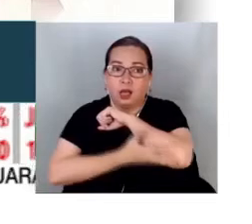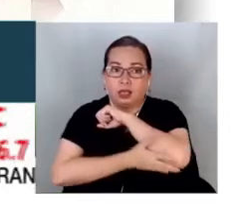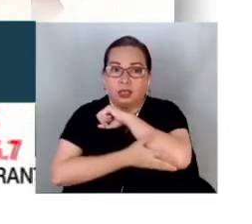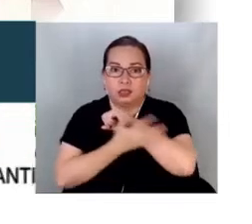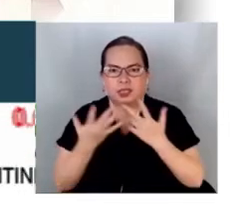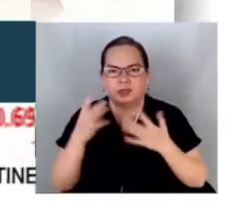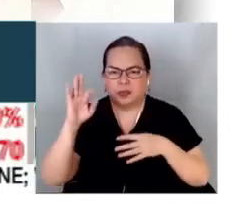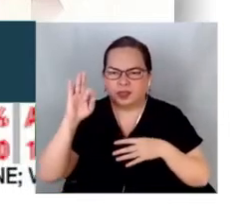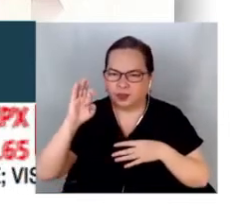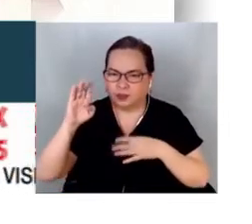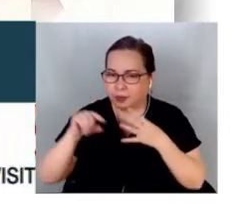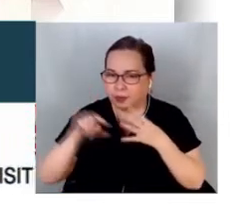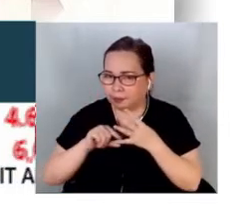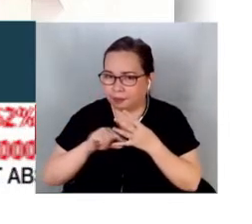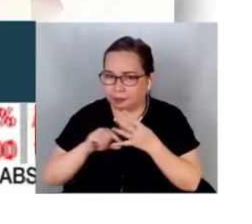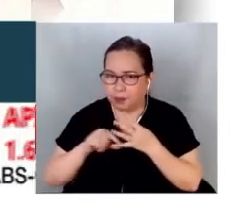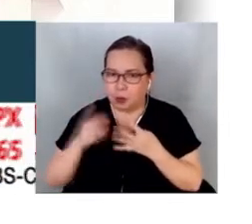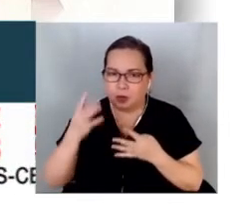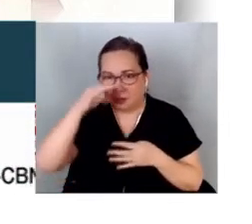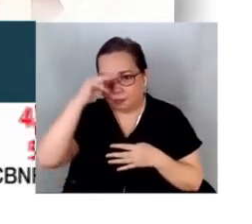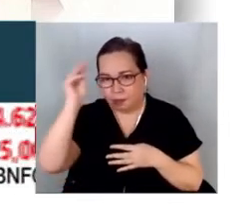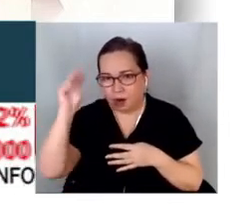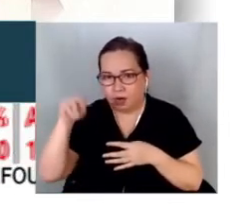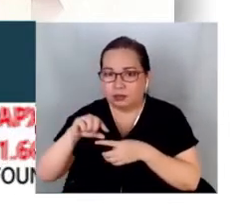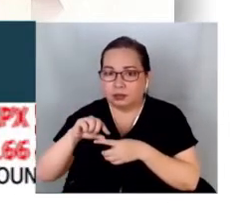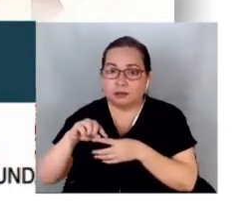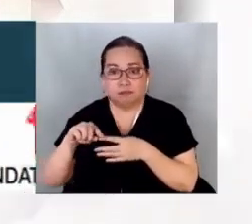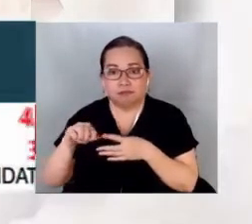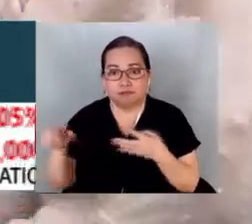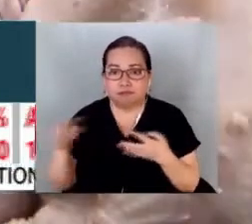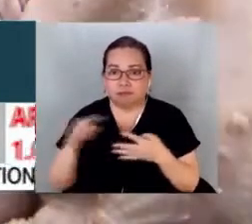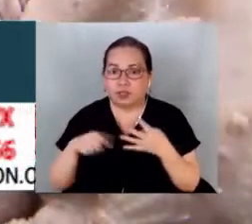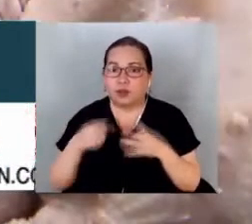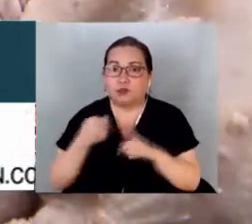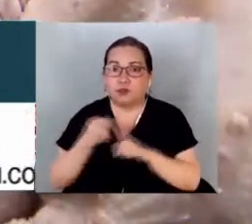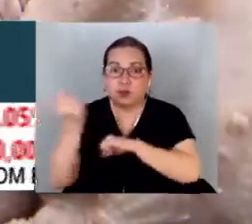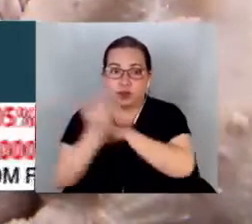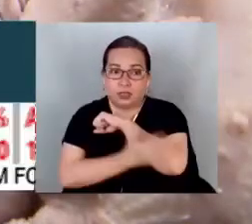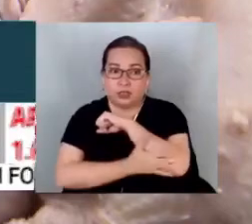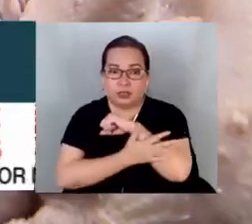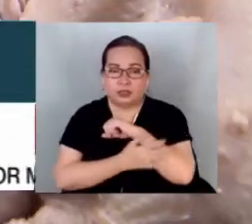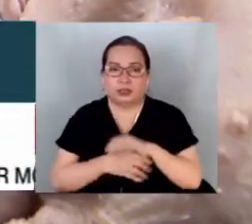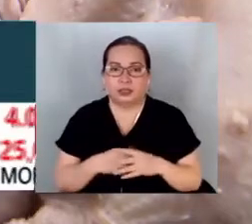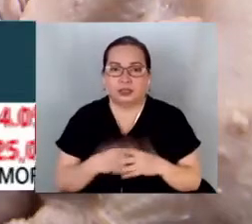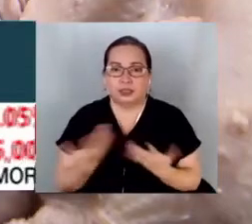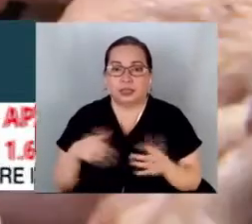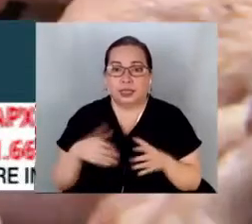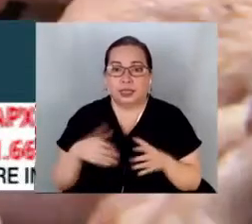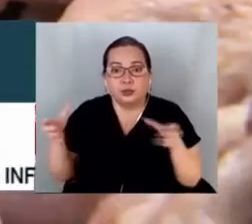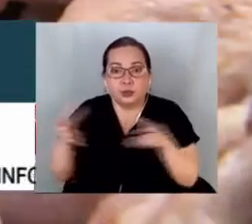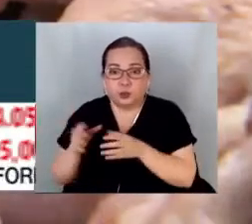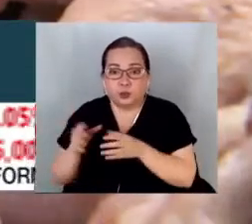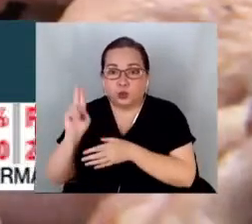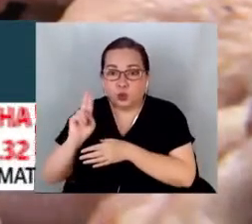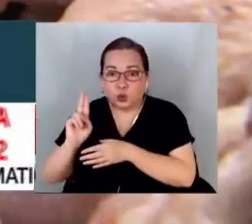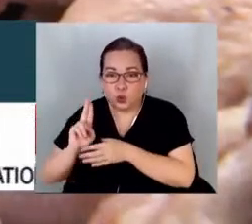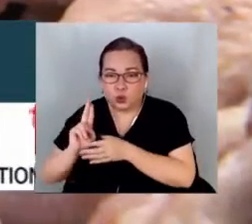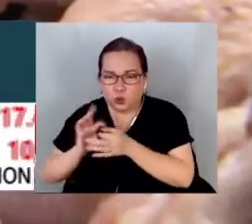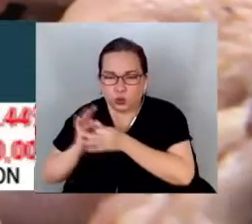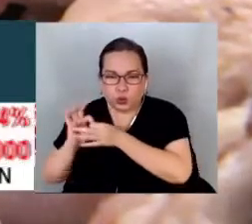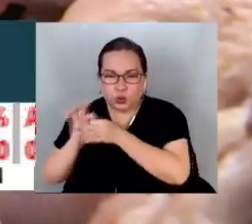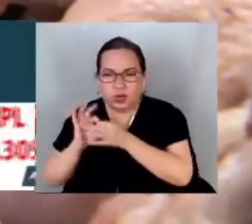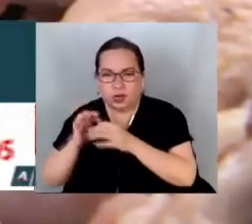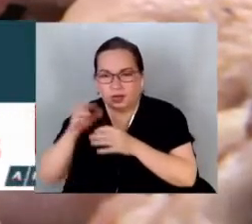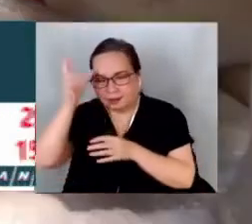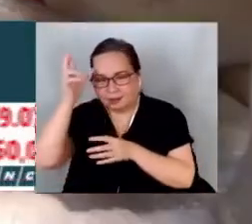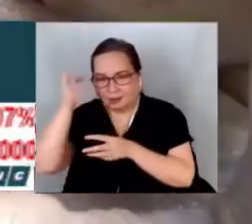February and Marso, itong mga galing sa ibang bansa. The United Broiler Raisers Association, for its part, warns of a